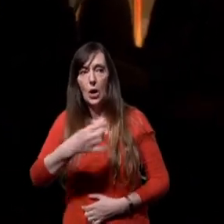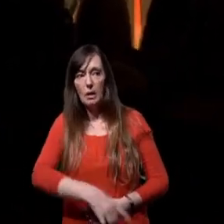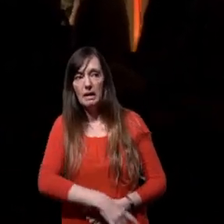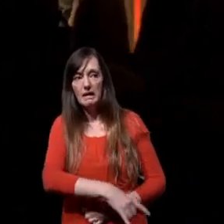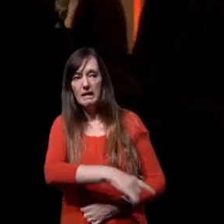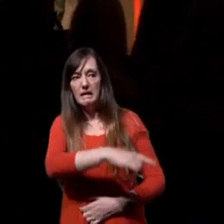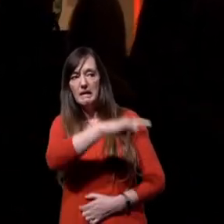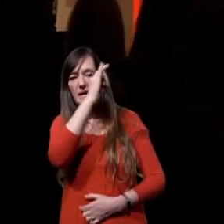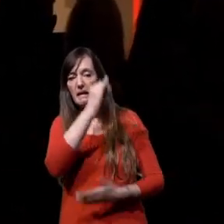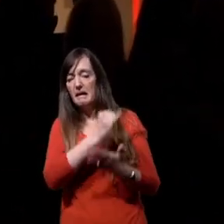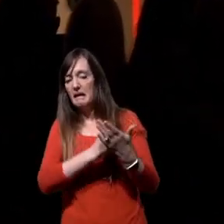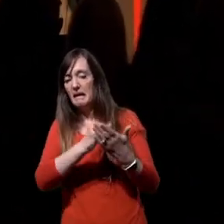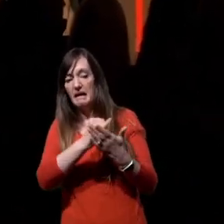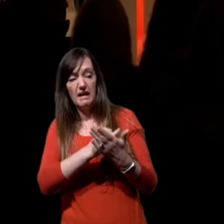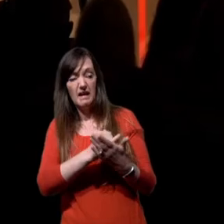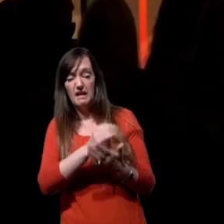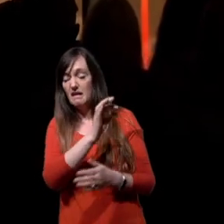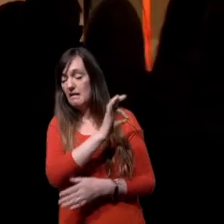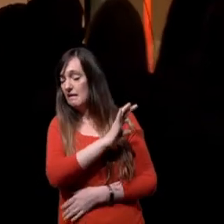no